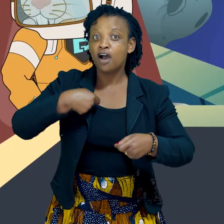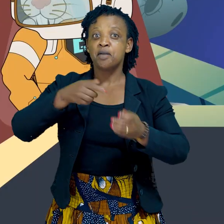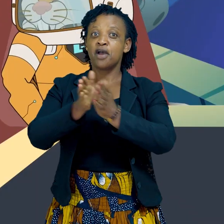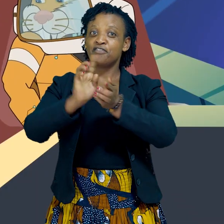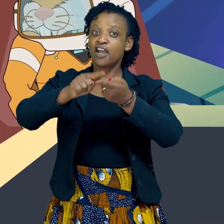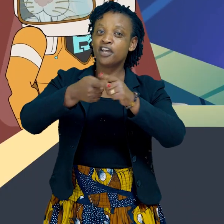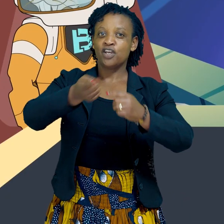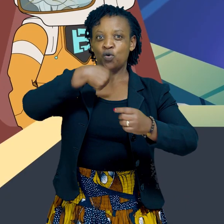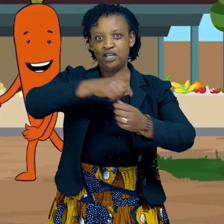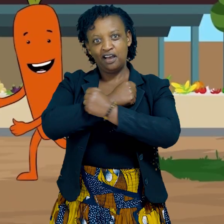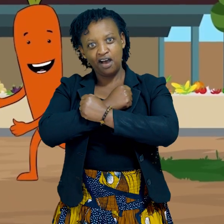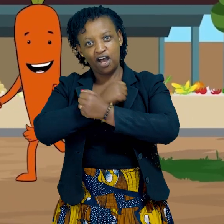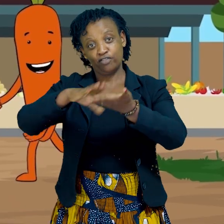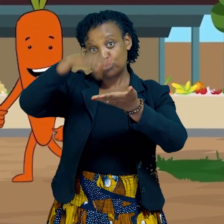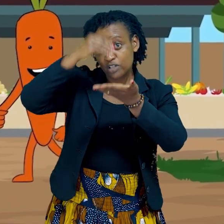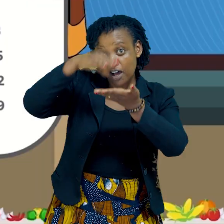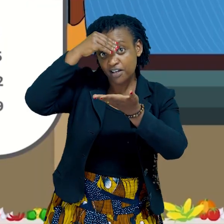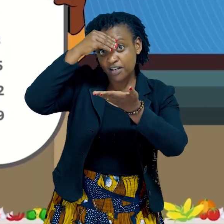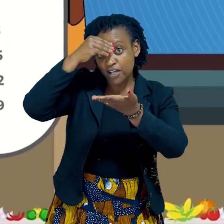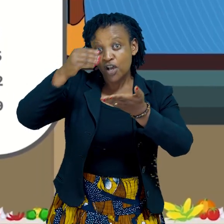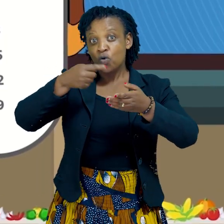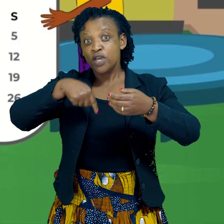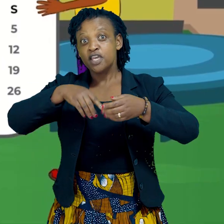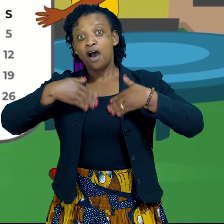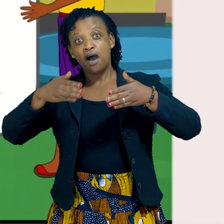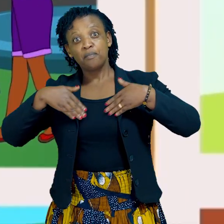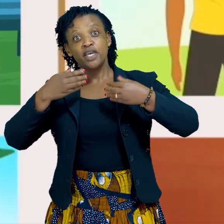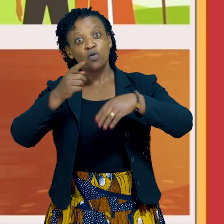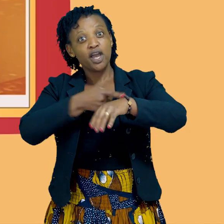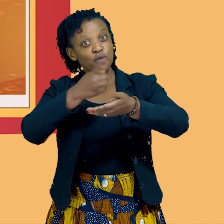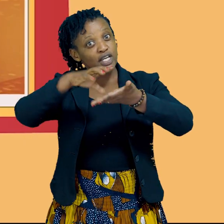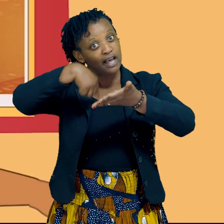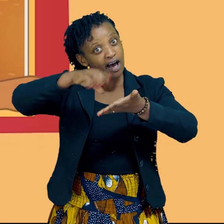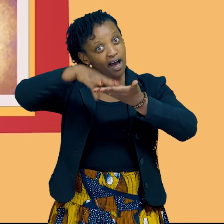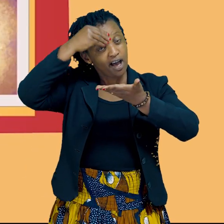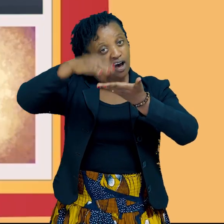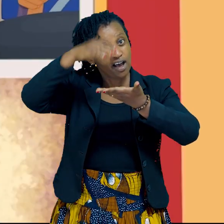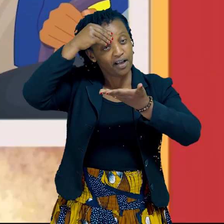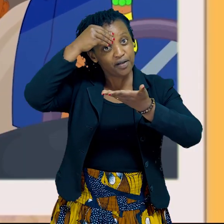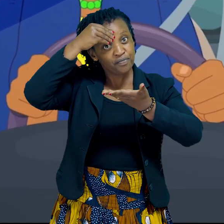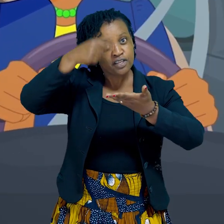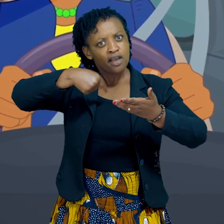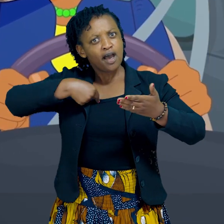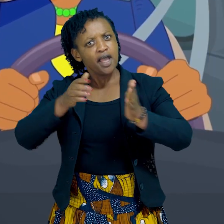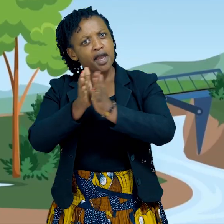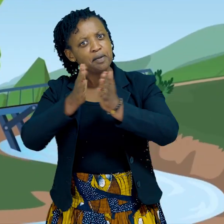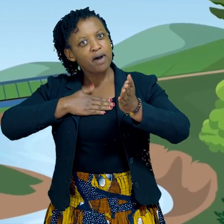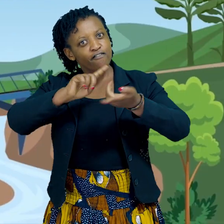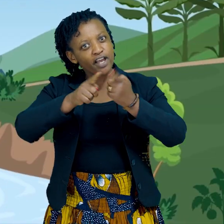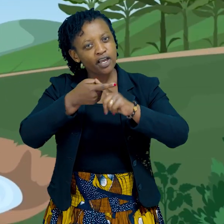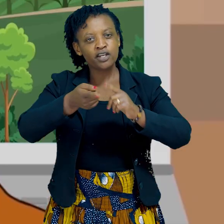and my friend love to learn. We are happy when we learn. I and my